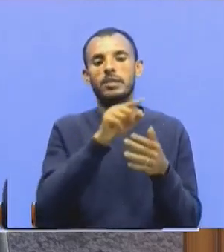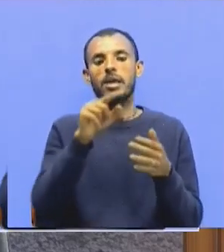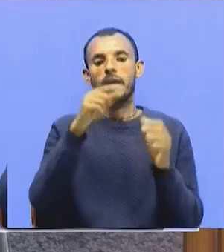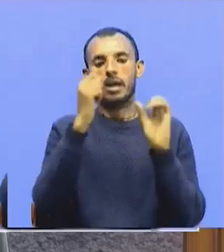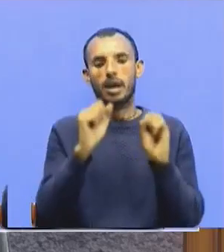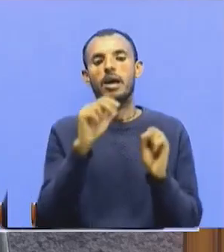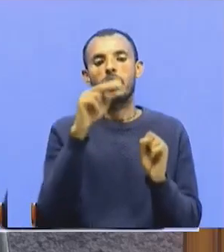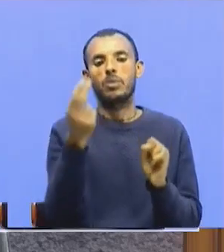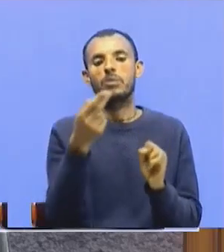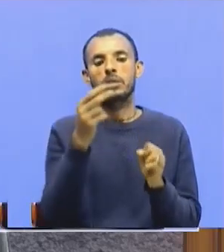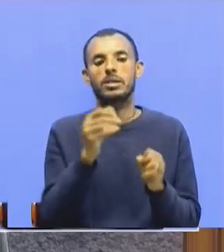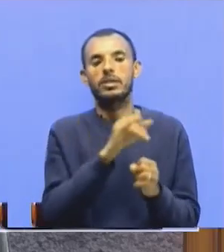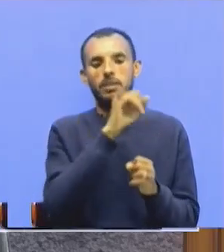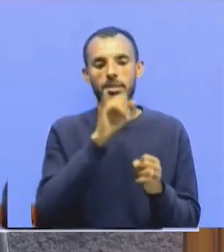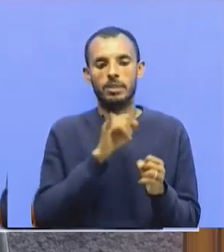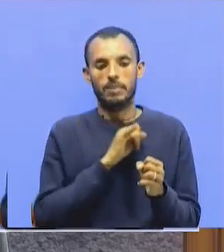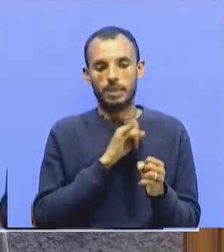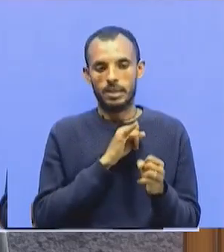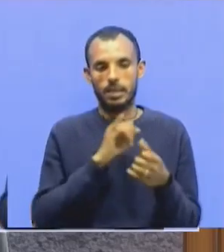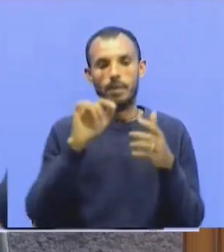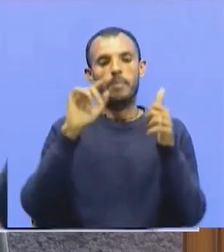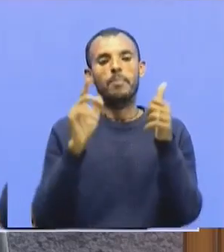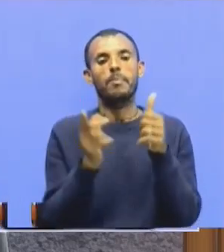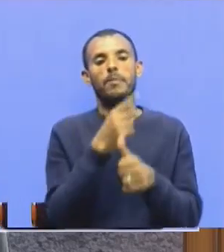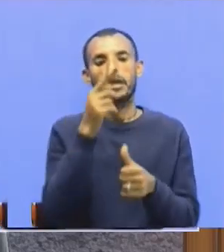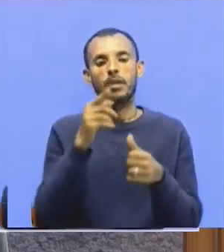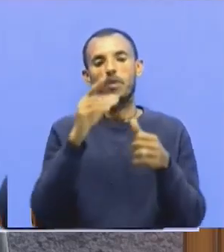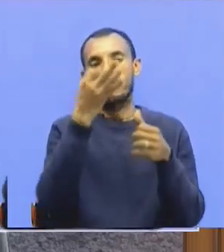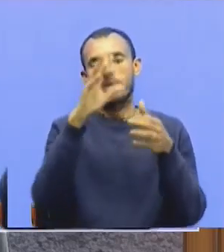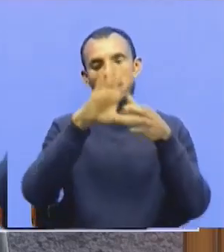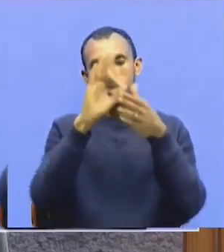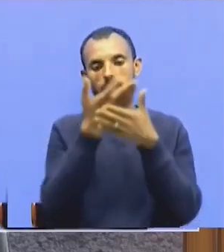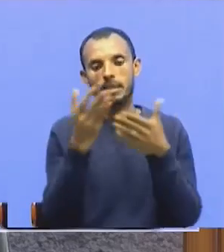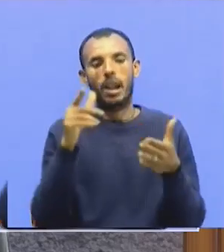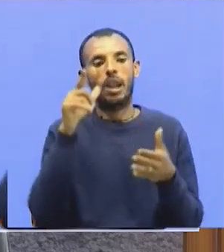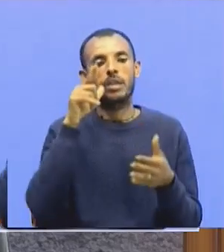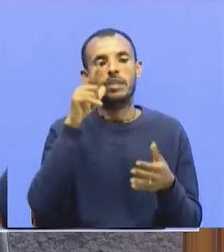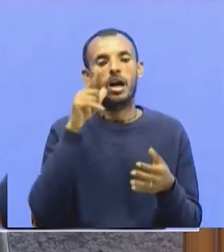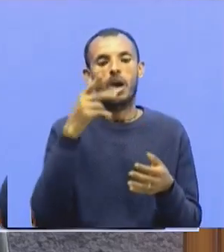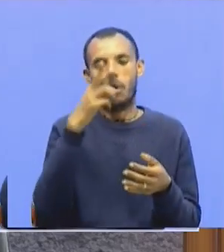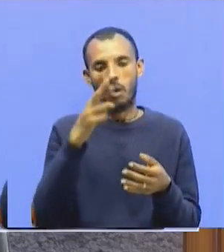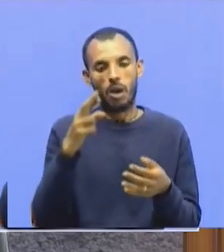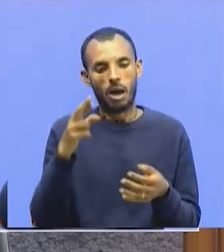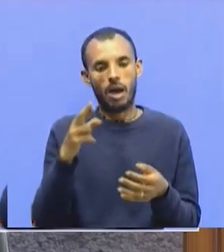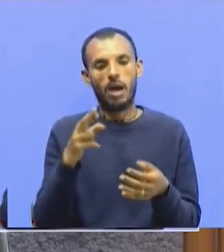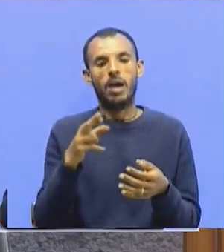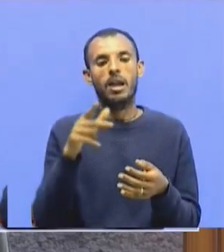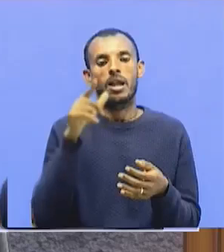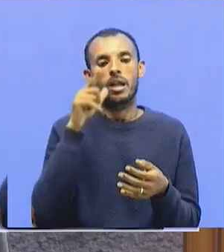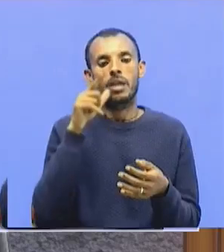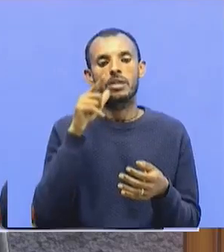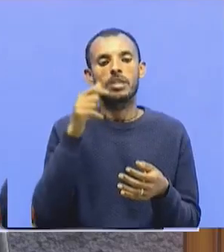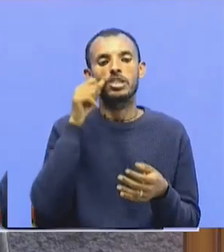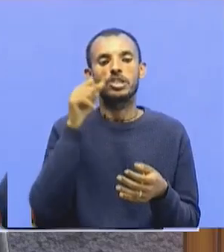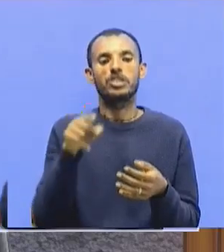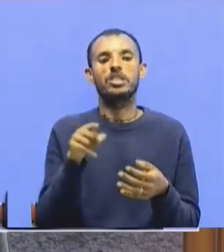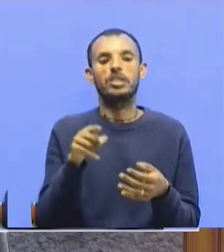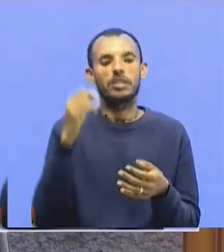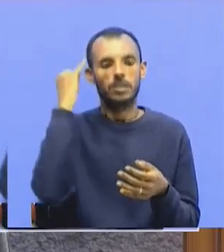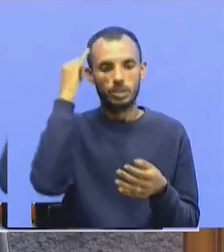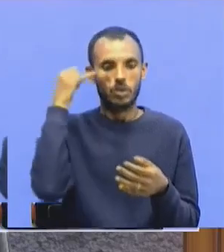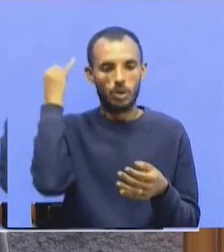the beginning of the sentence, like Lisa, her, John, Lisa, she,